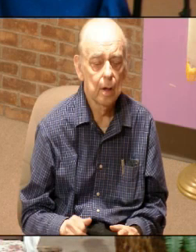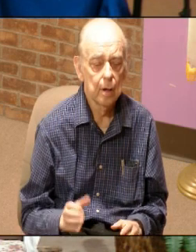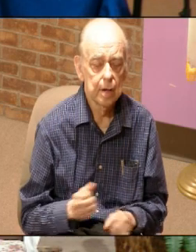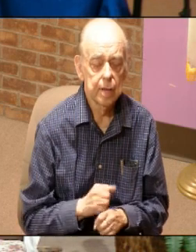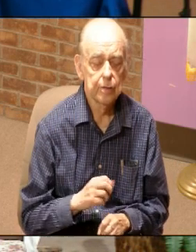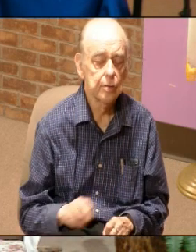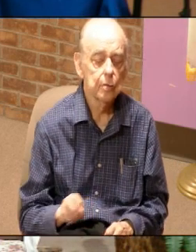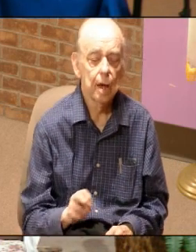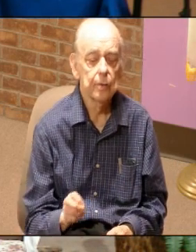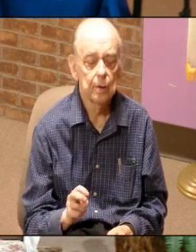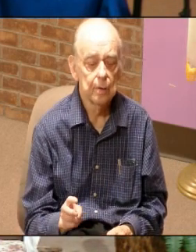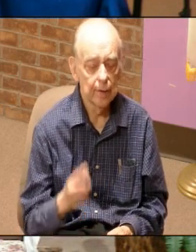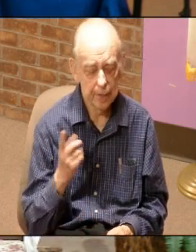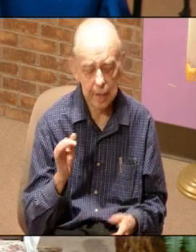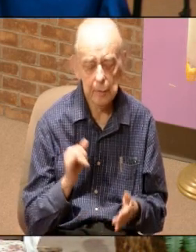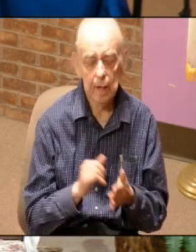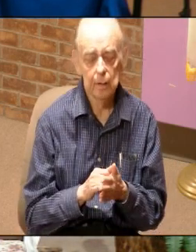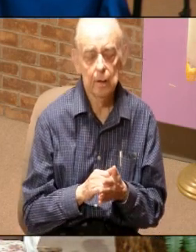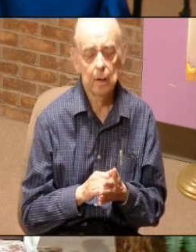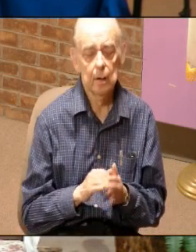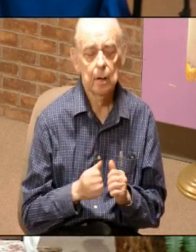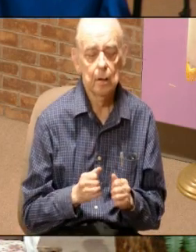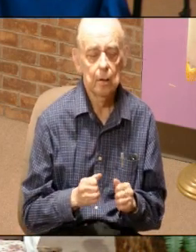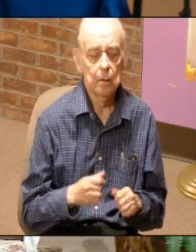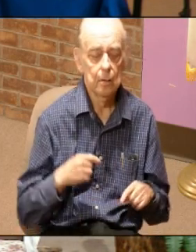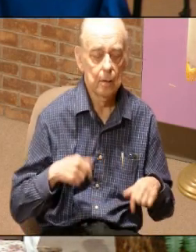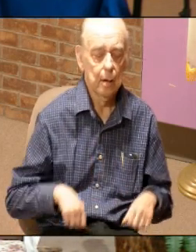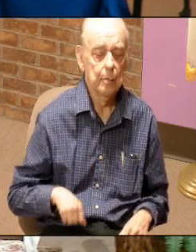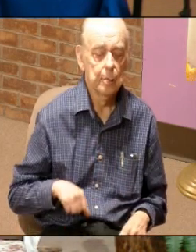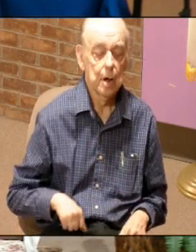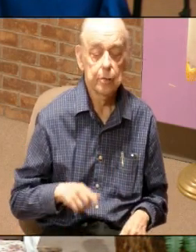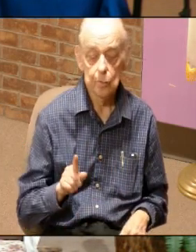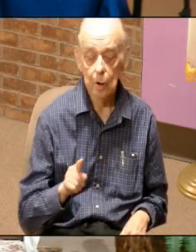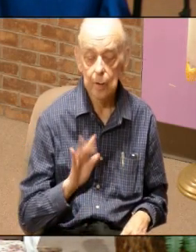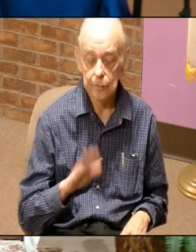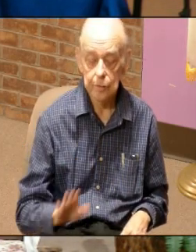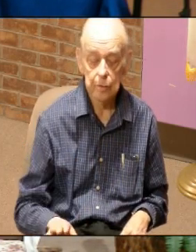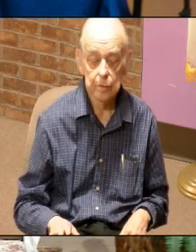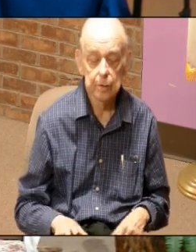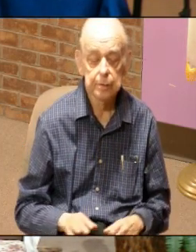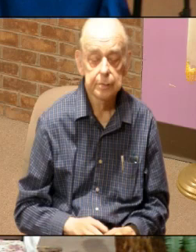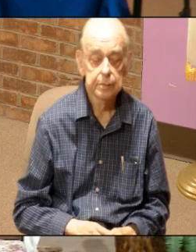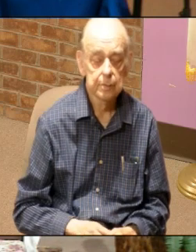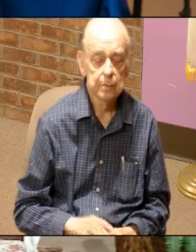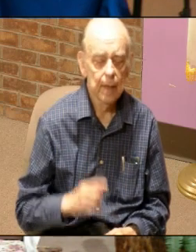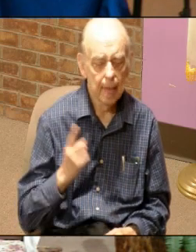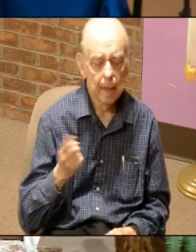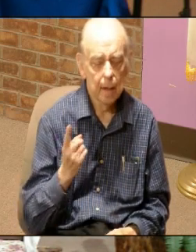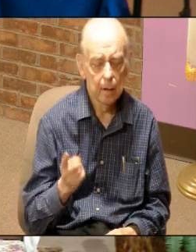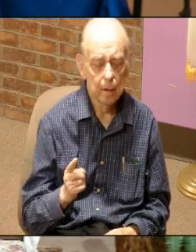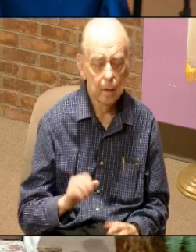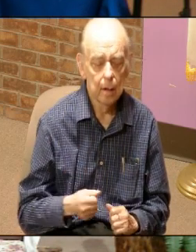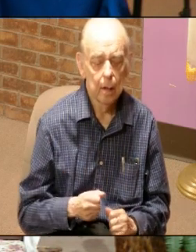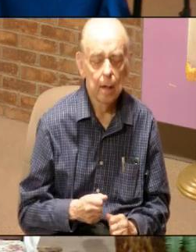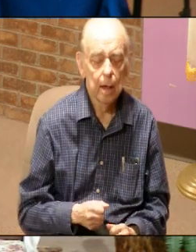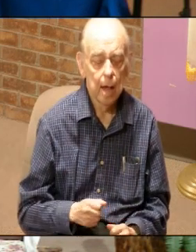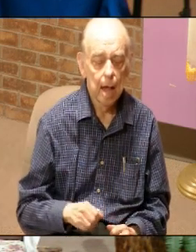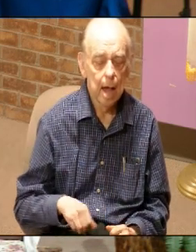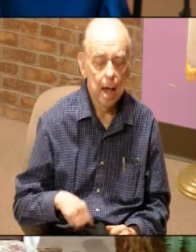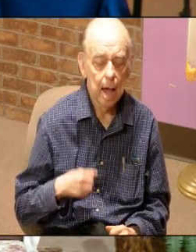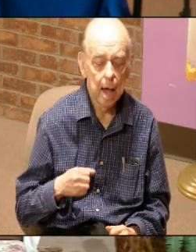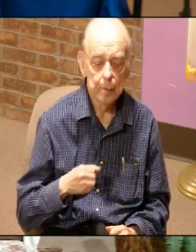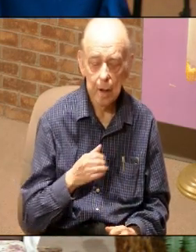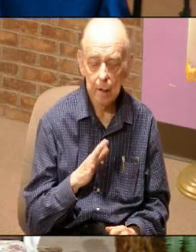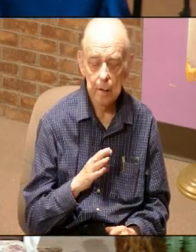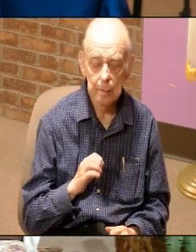to travel. You think about how proud you are of your children. Do you ever think of how proud Mary was as she